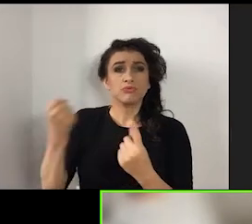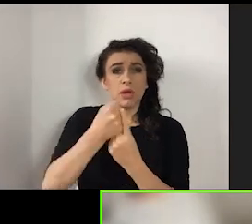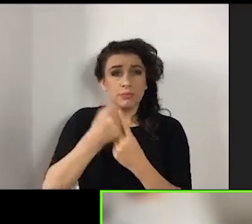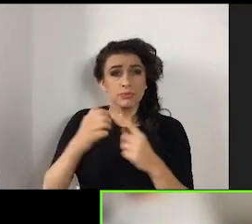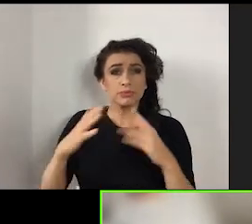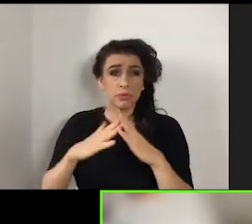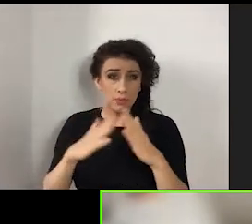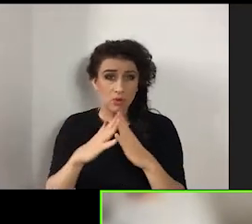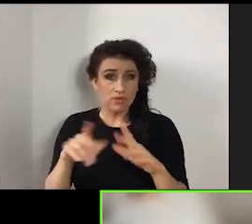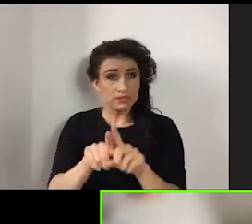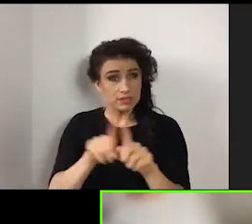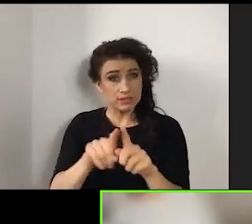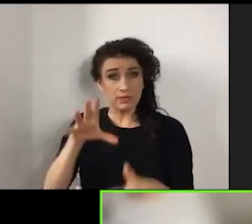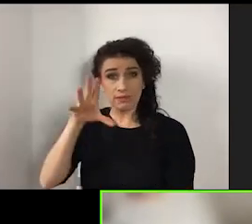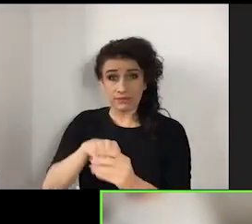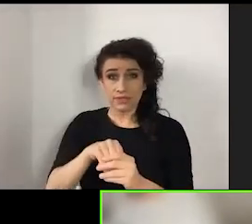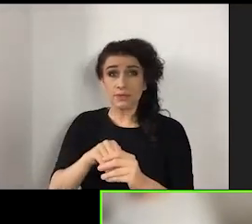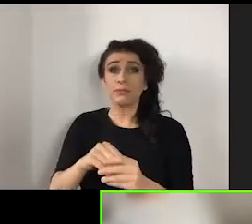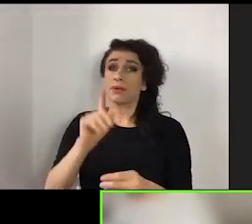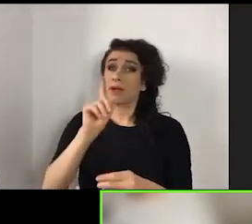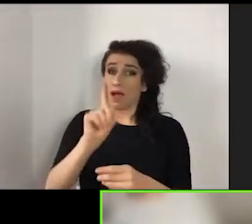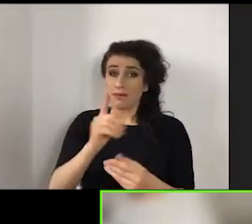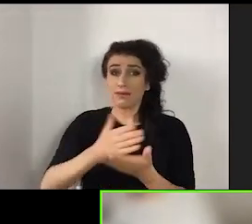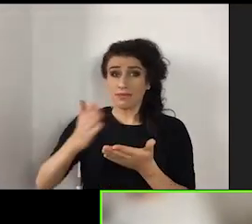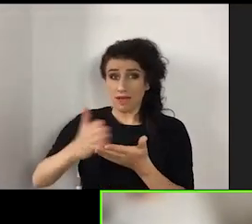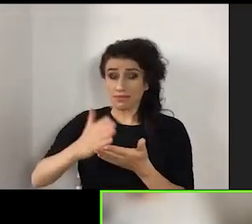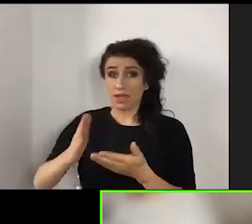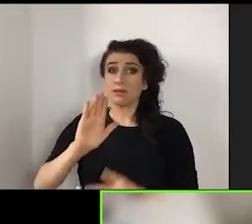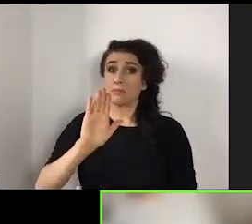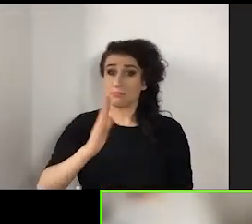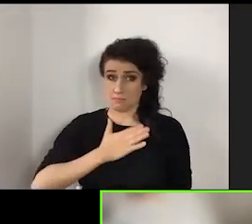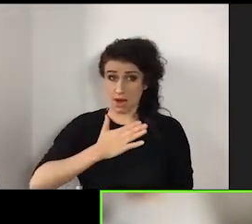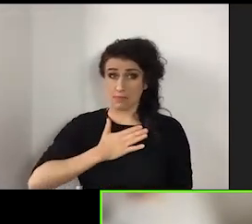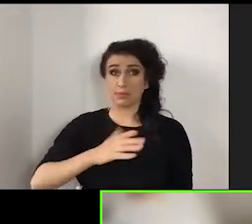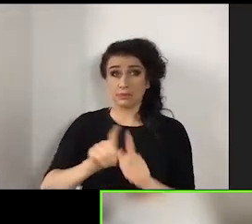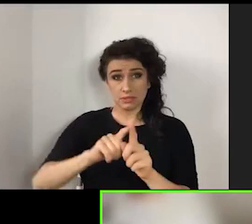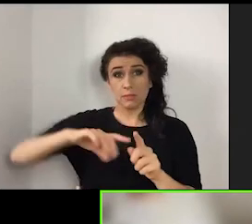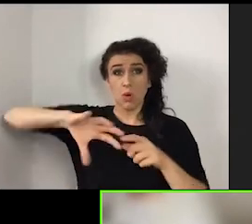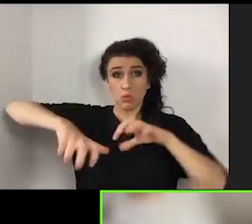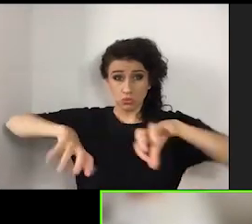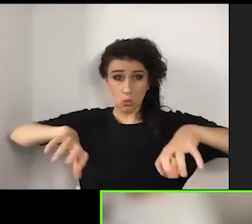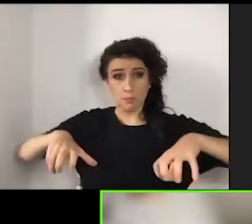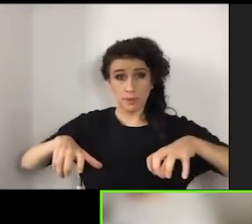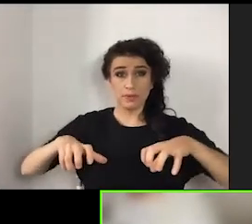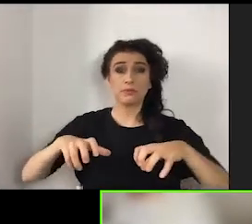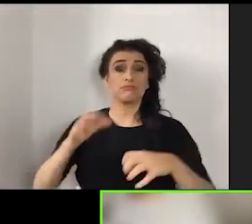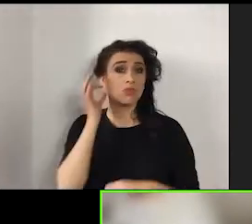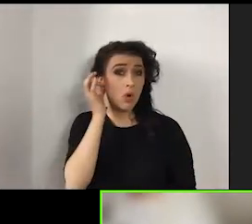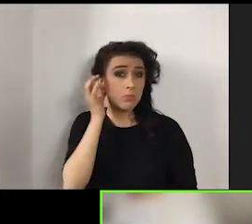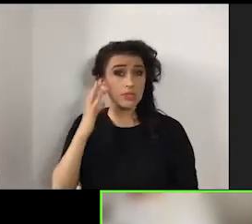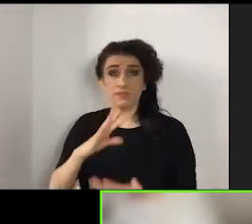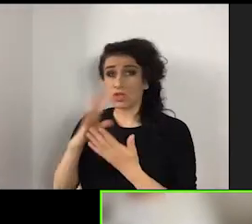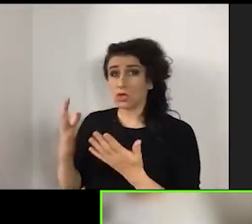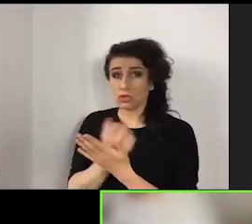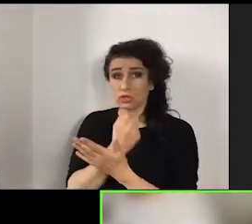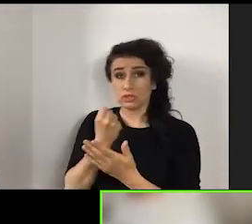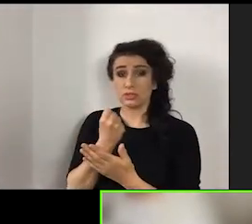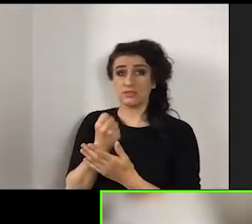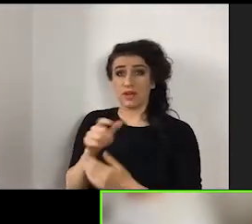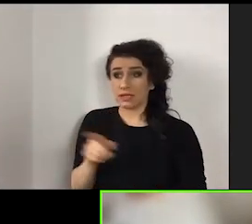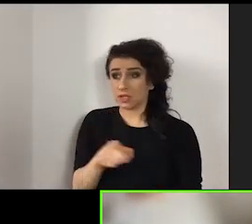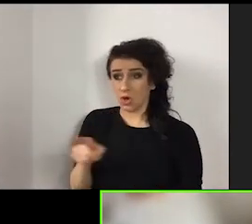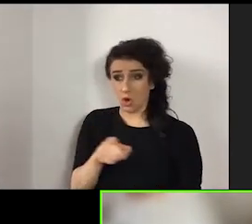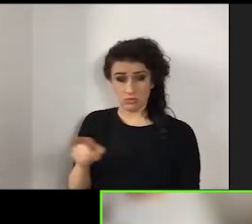this certain group of women that are being abused, and they don't want to leave their